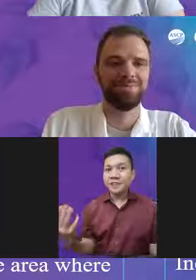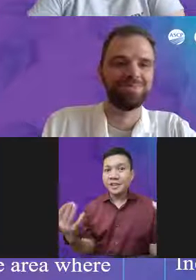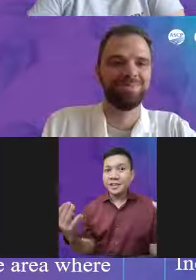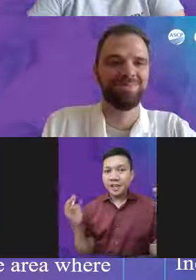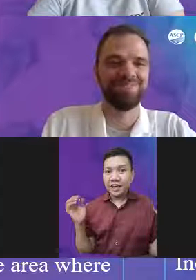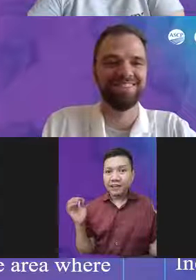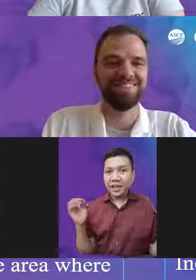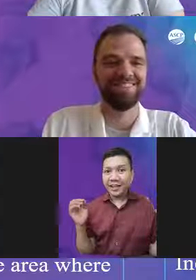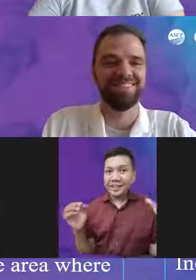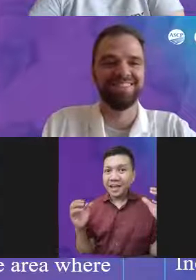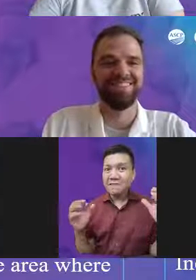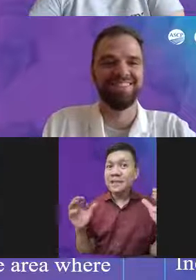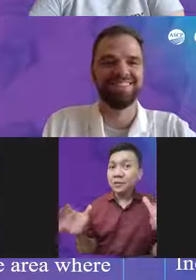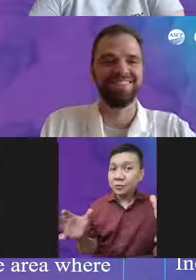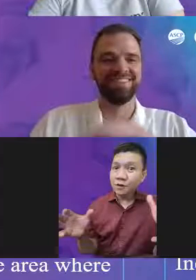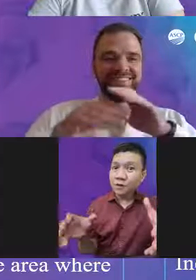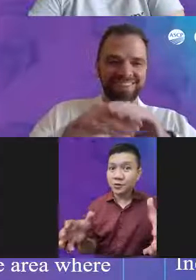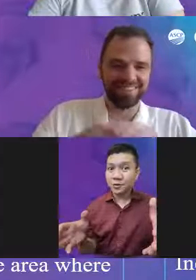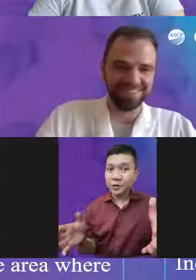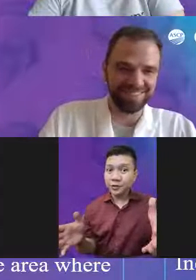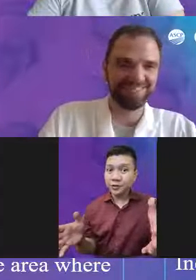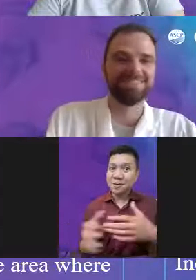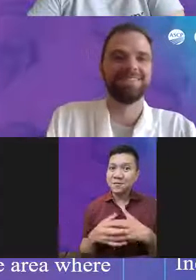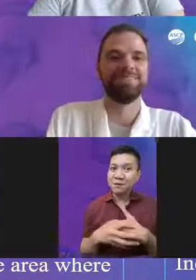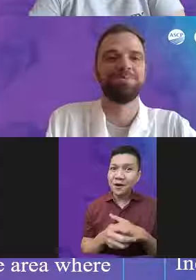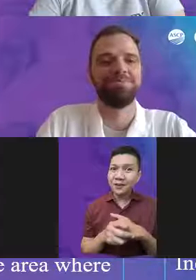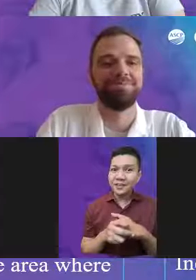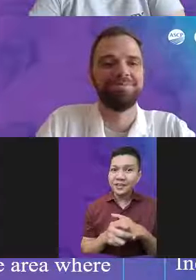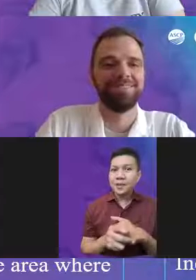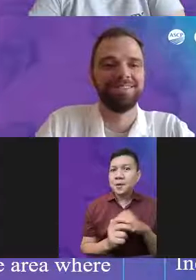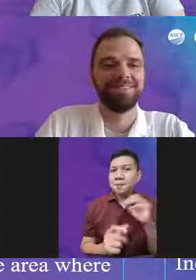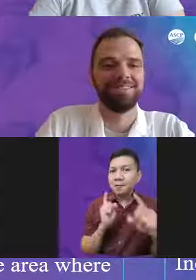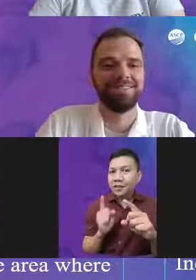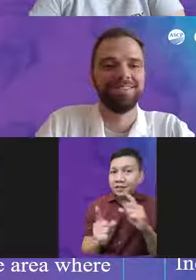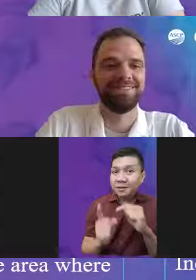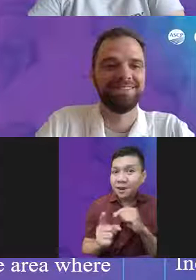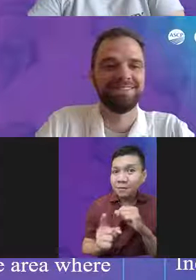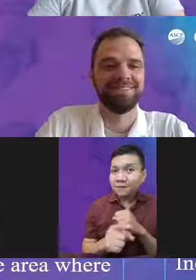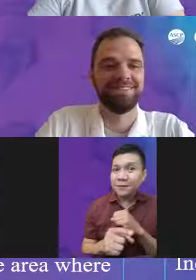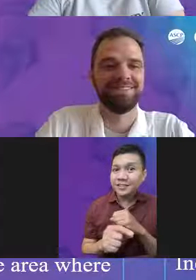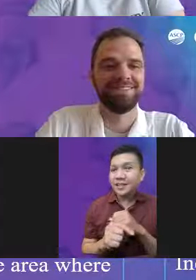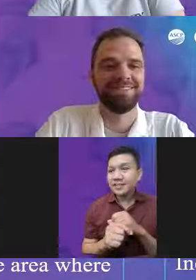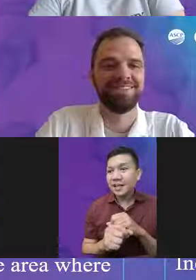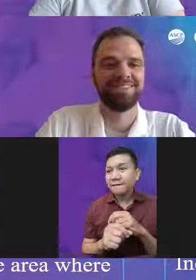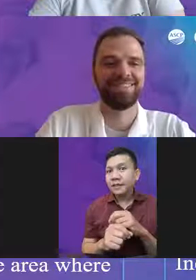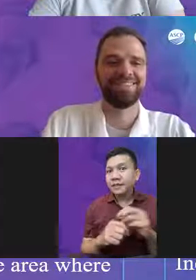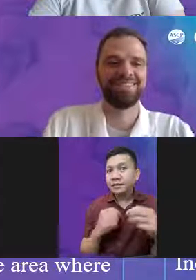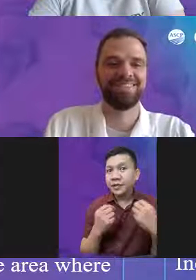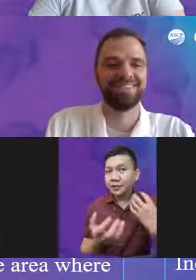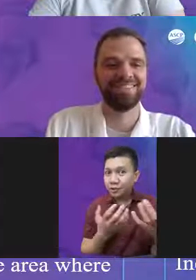you can see and at least have a clue of what you're going to look at on the morphology. One thing about morphology is